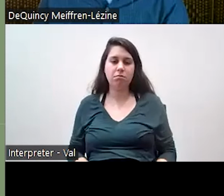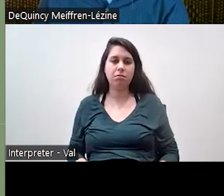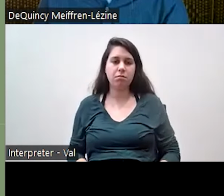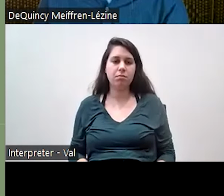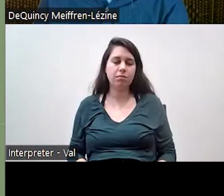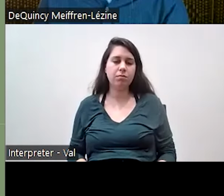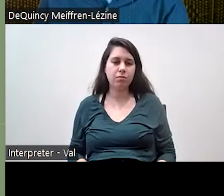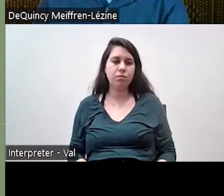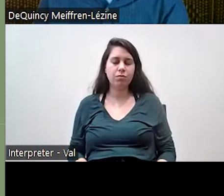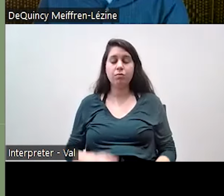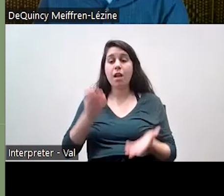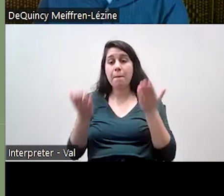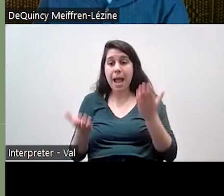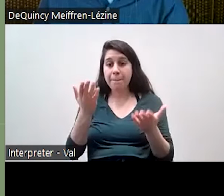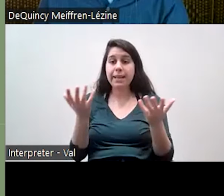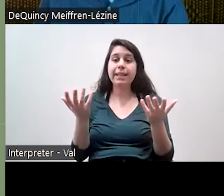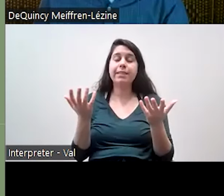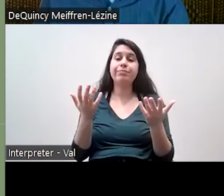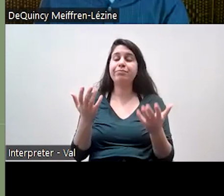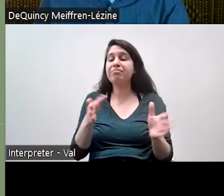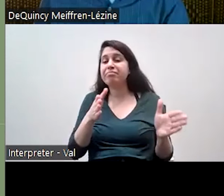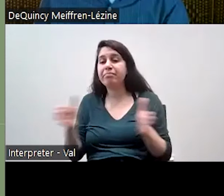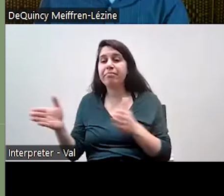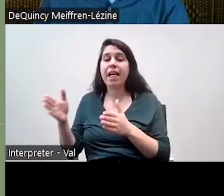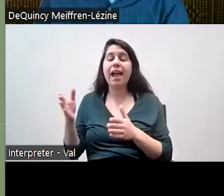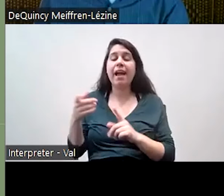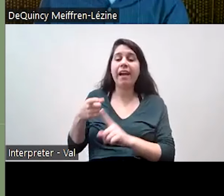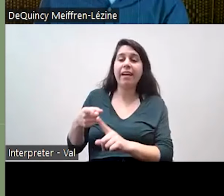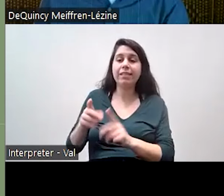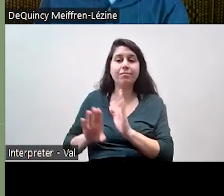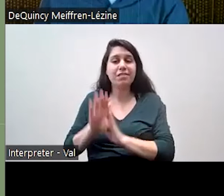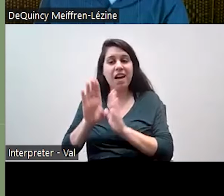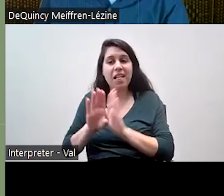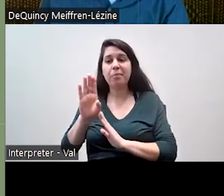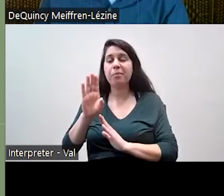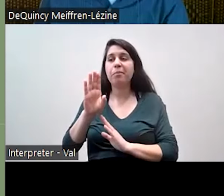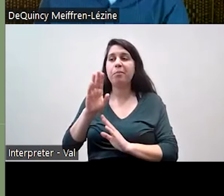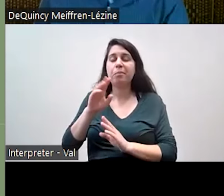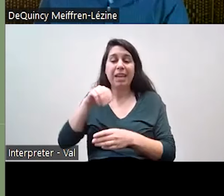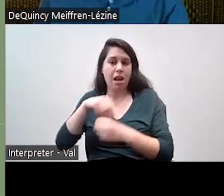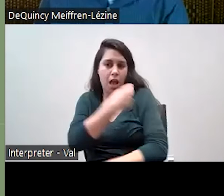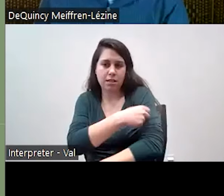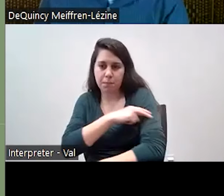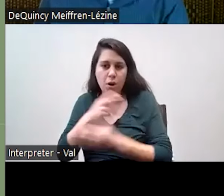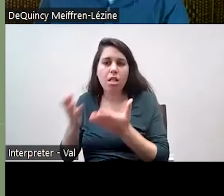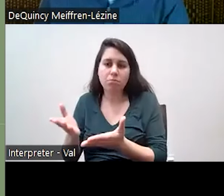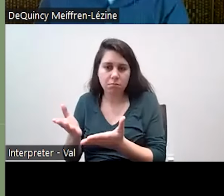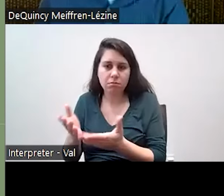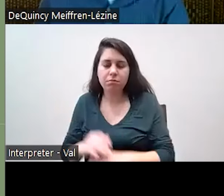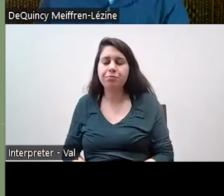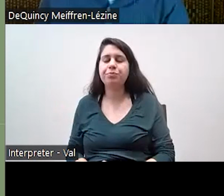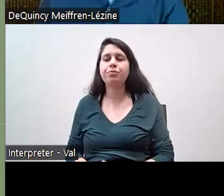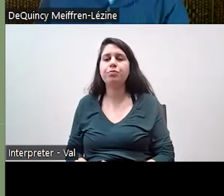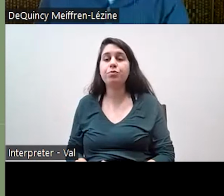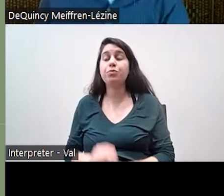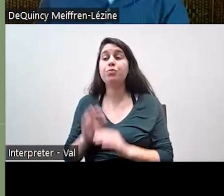So you might have some initial plan that has been developed while somebody is in the hospital, but once they